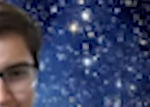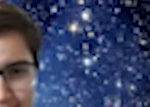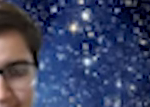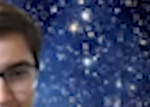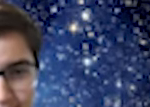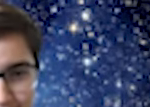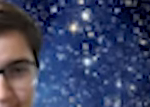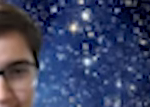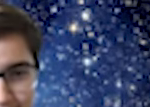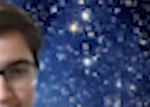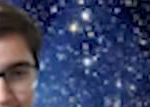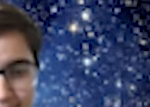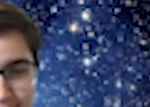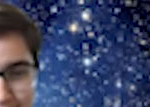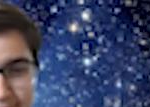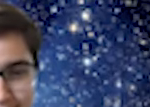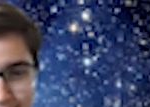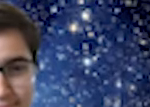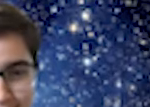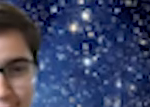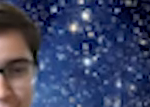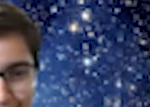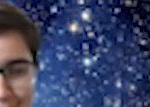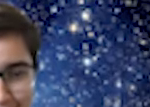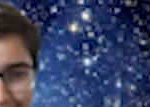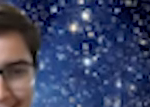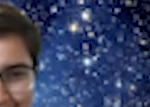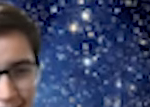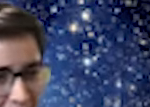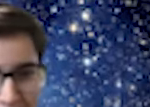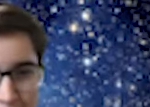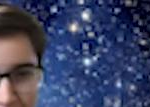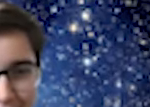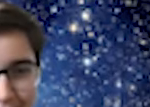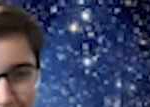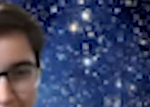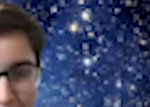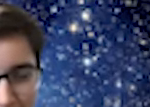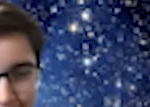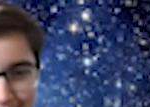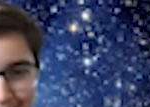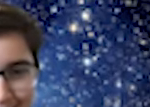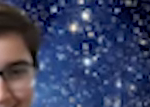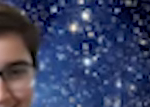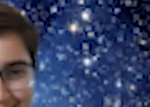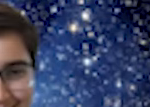It's summer there, the height of summer there, so it's the height of winter here. Right, right. That must be a pretty hostile environment.